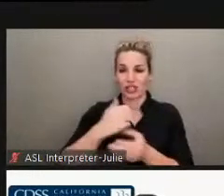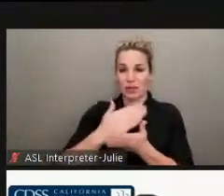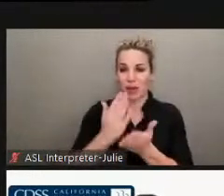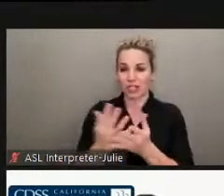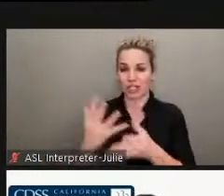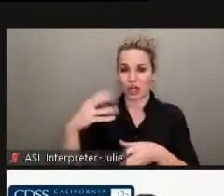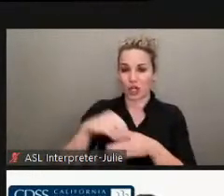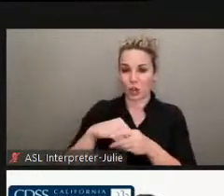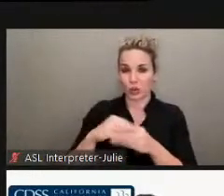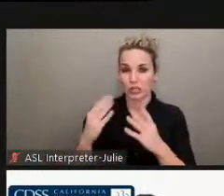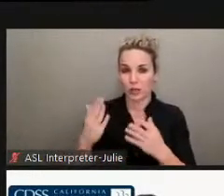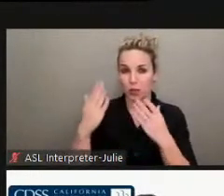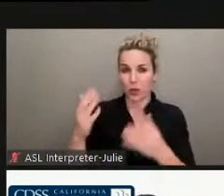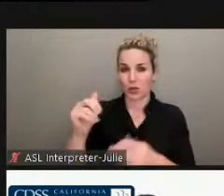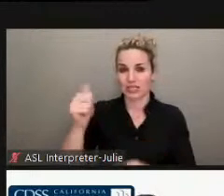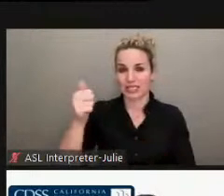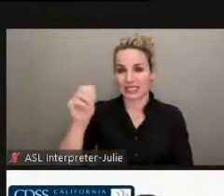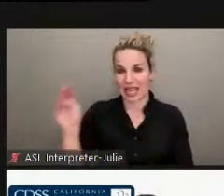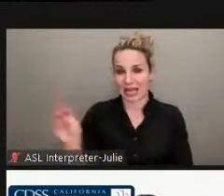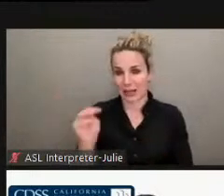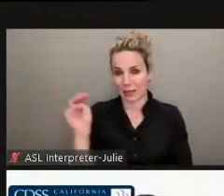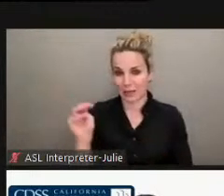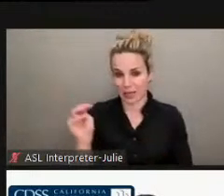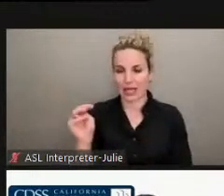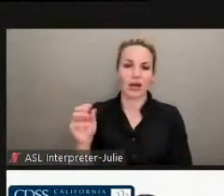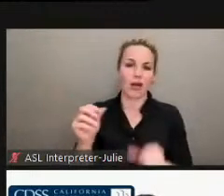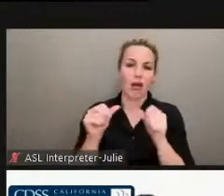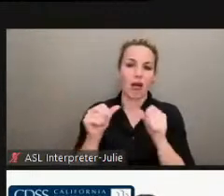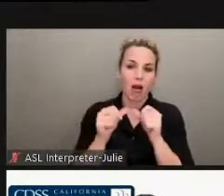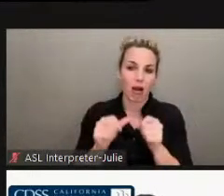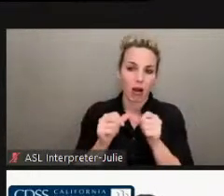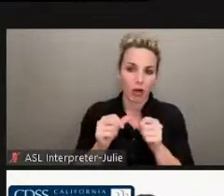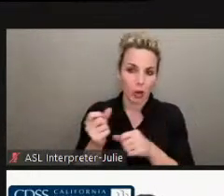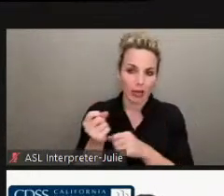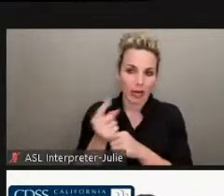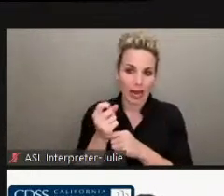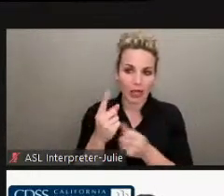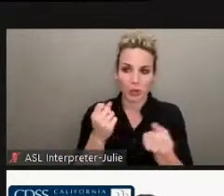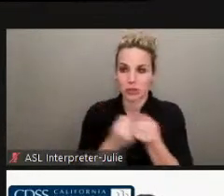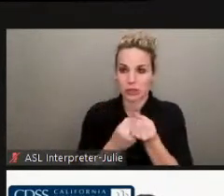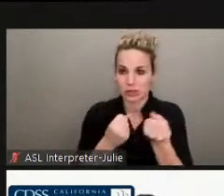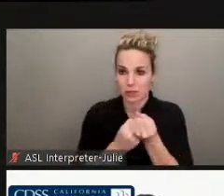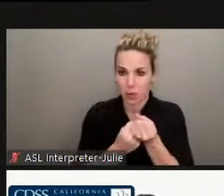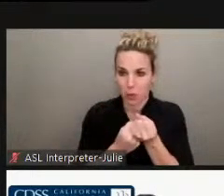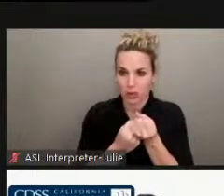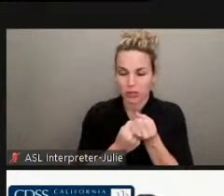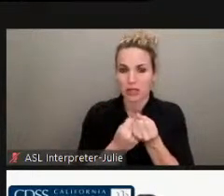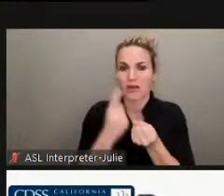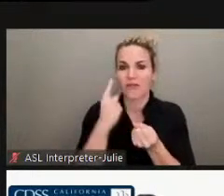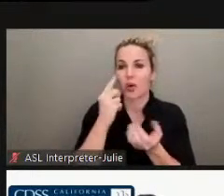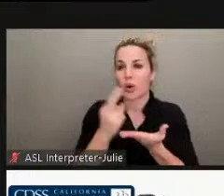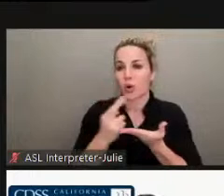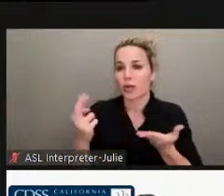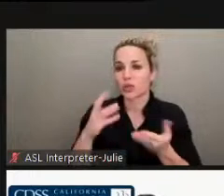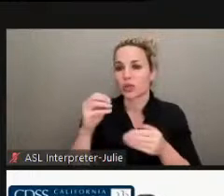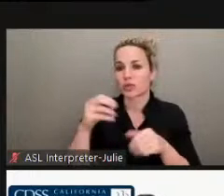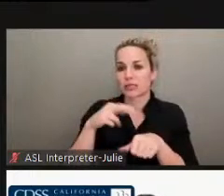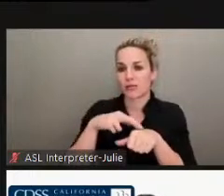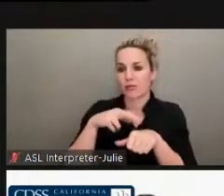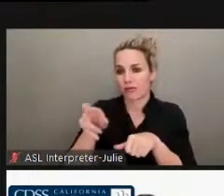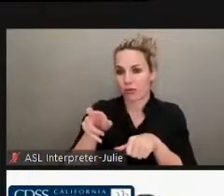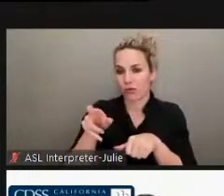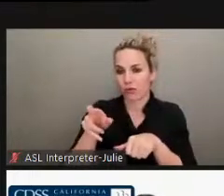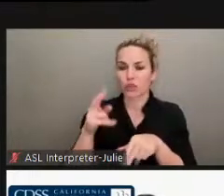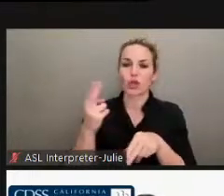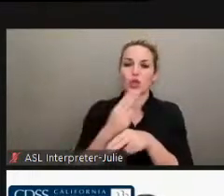includes a proposed $10 million in ongoing annual support for resource and referrals